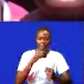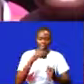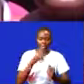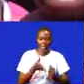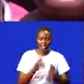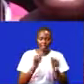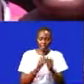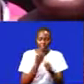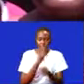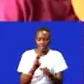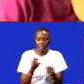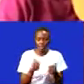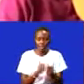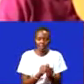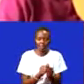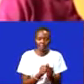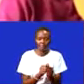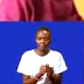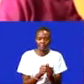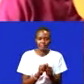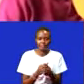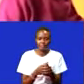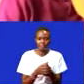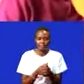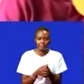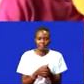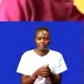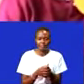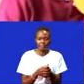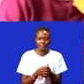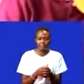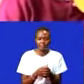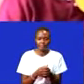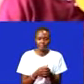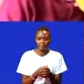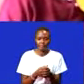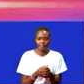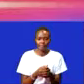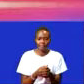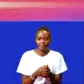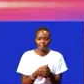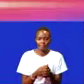bunge, mondo gede gingi makamano yer. Felo Goblizo Chienkala TV